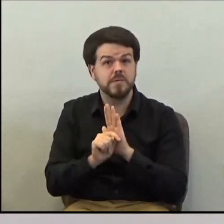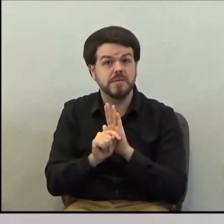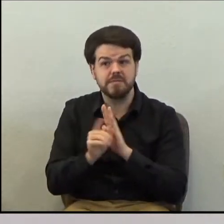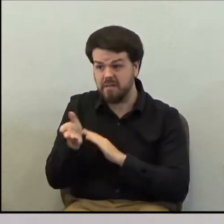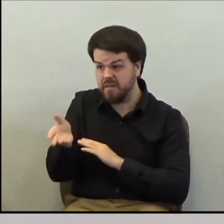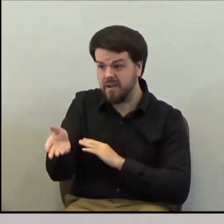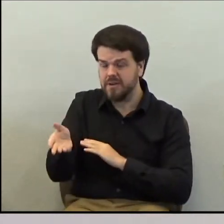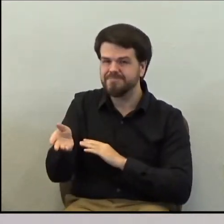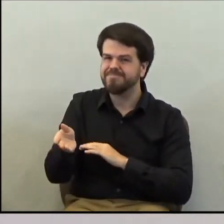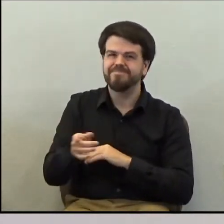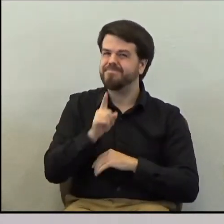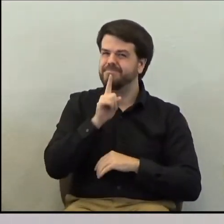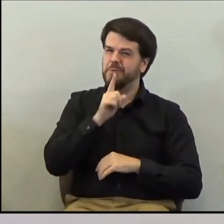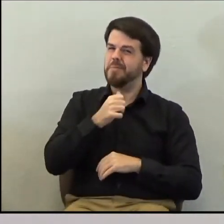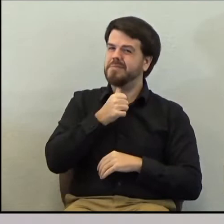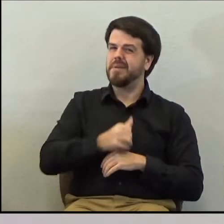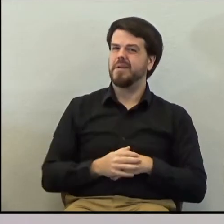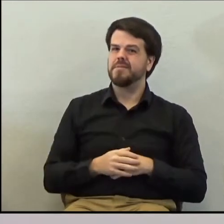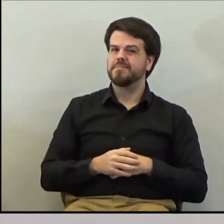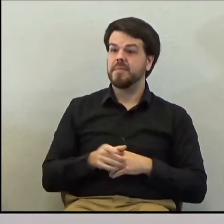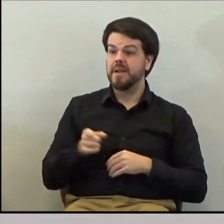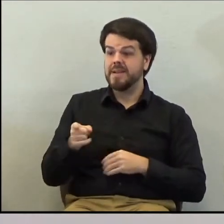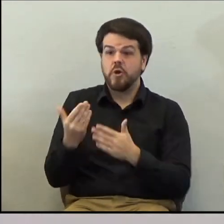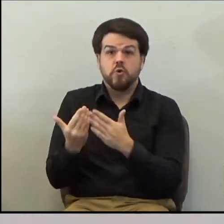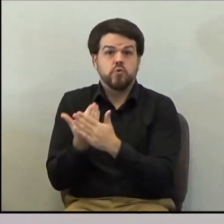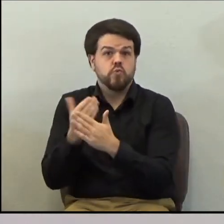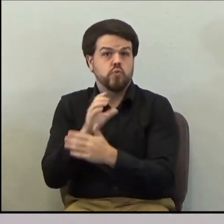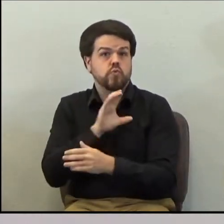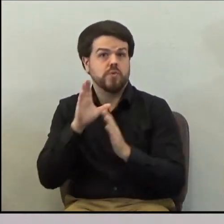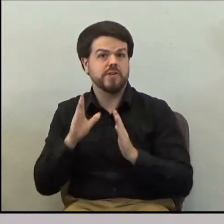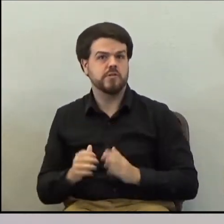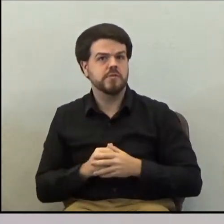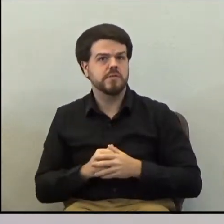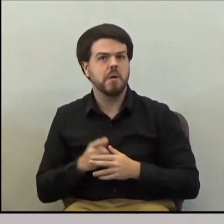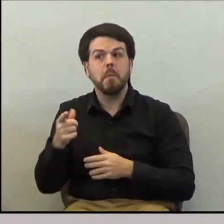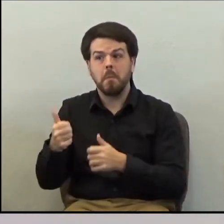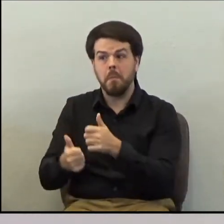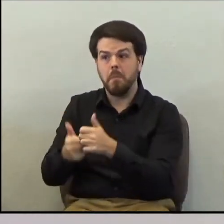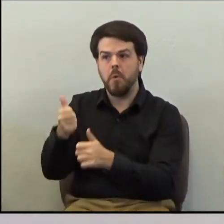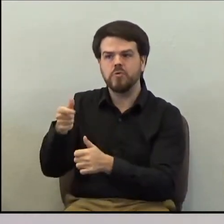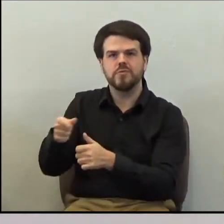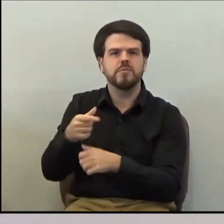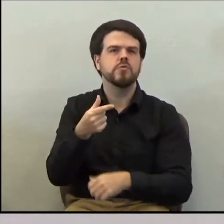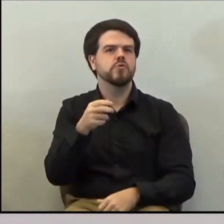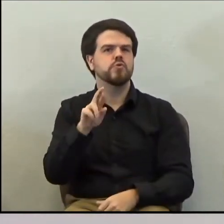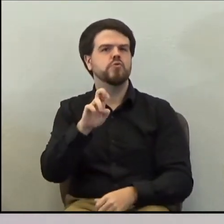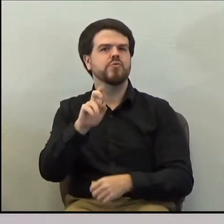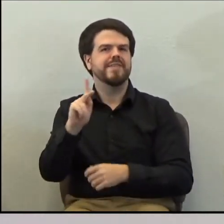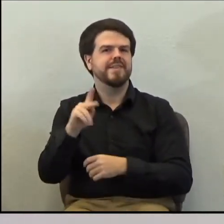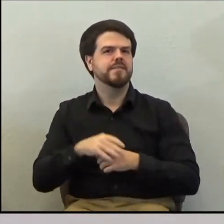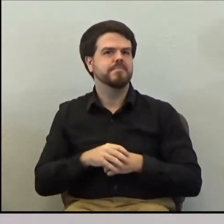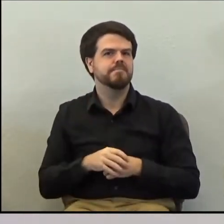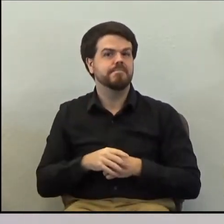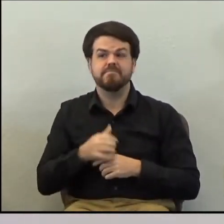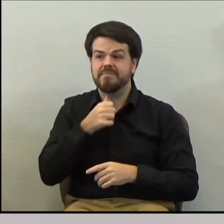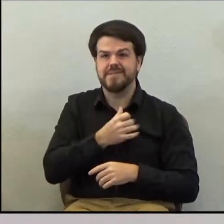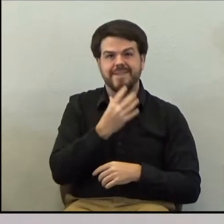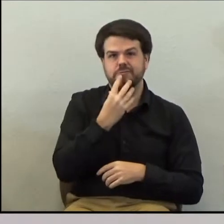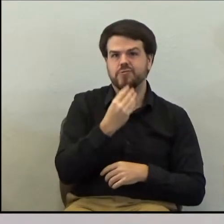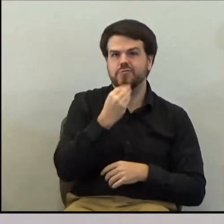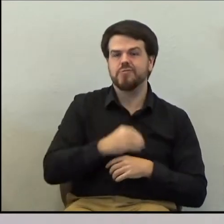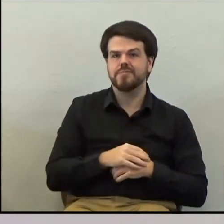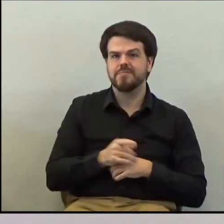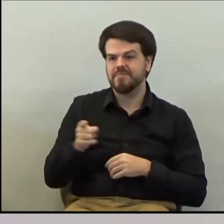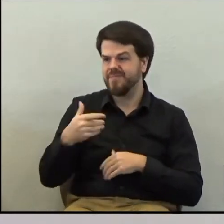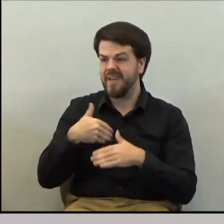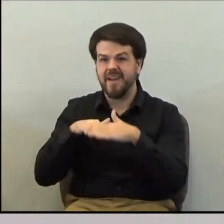Christians. They had not come out of Judaism. Some of them did, but most of them were Greeks, pagans. And